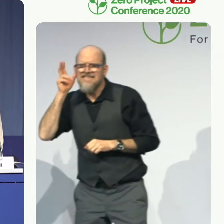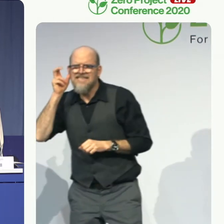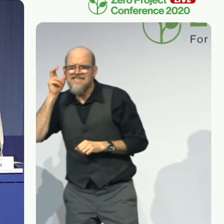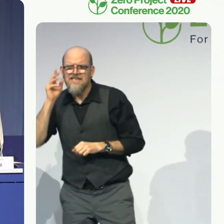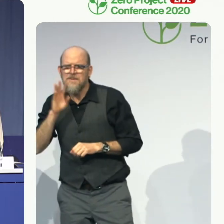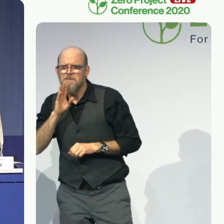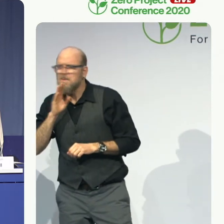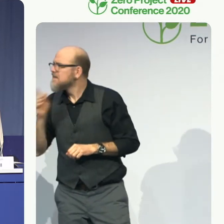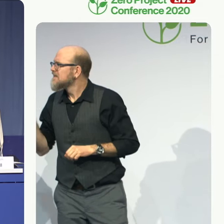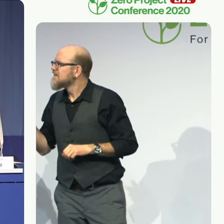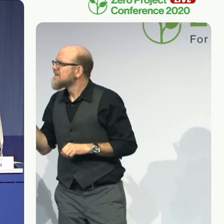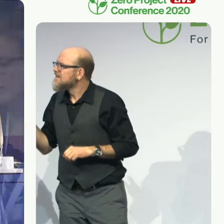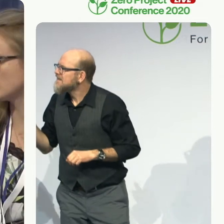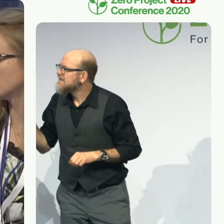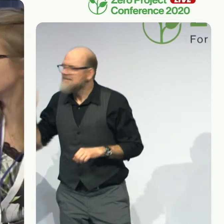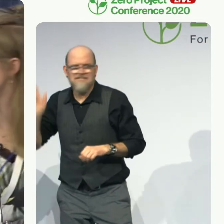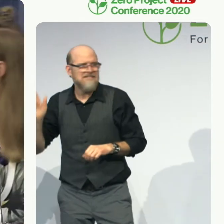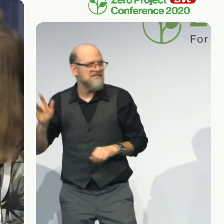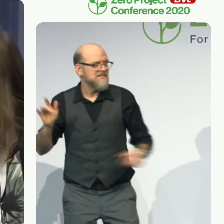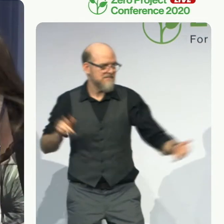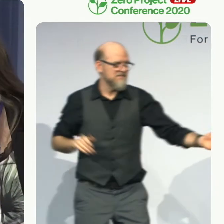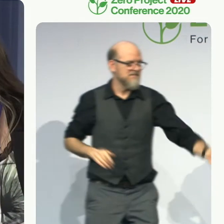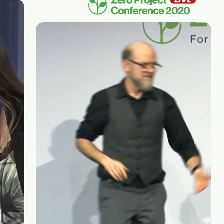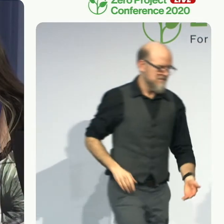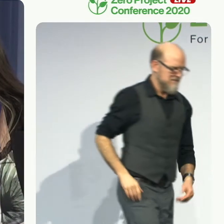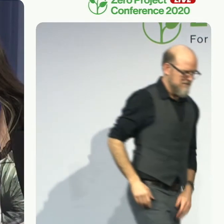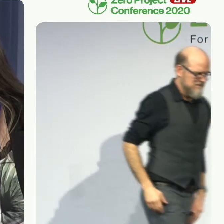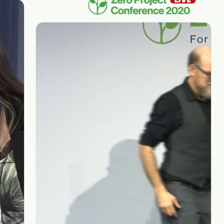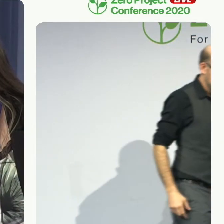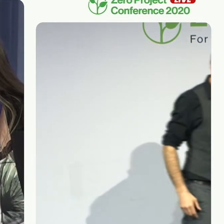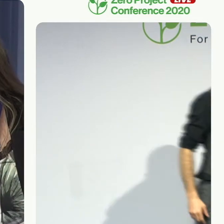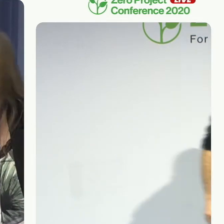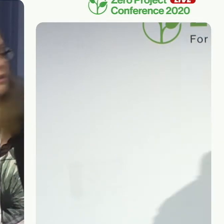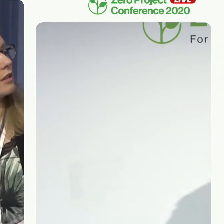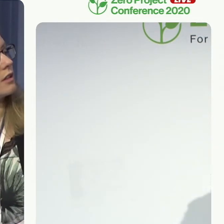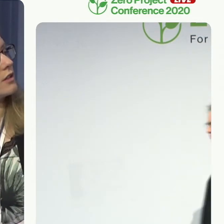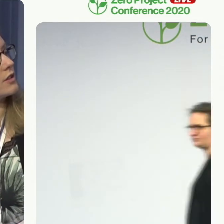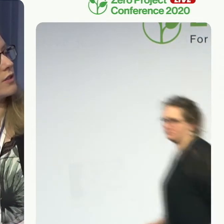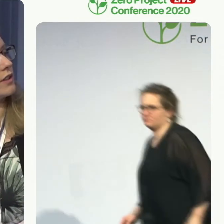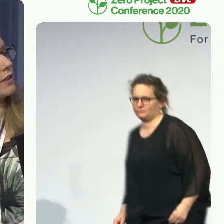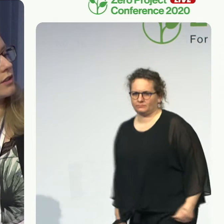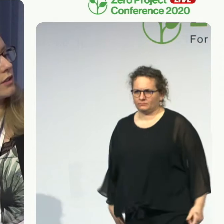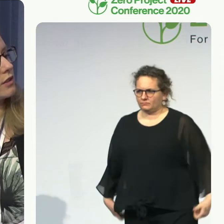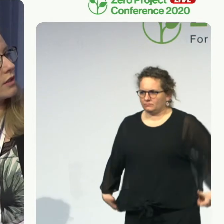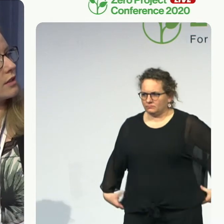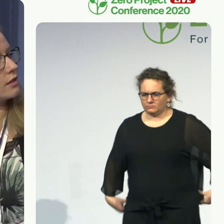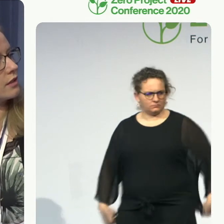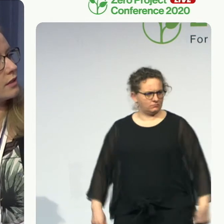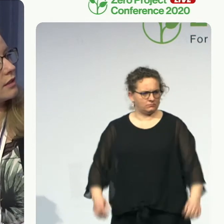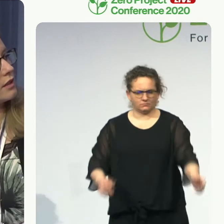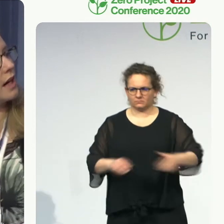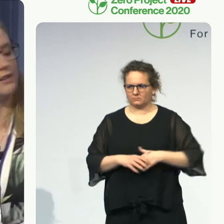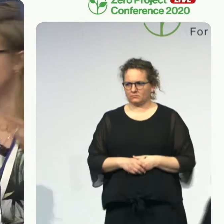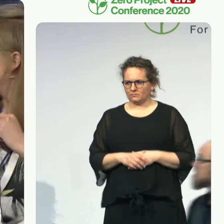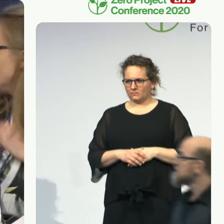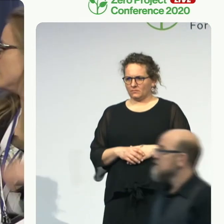She has a separate mic. I don't know if it's working. Or should we try this one? No. Sorry. Please, technic stuff,